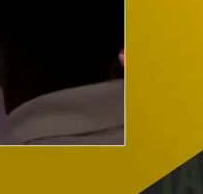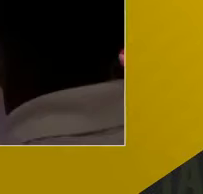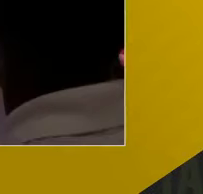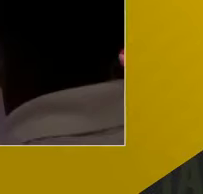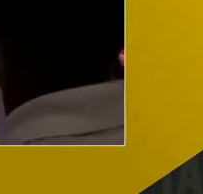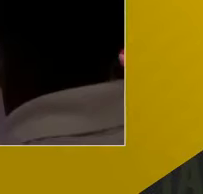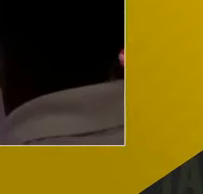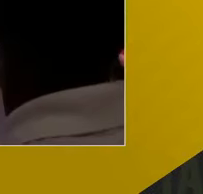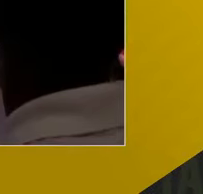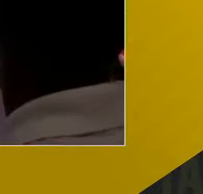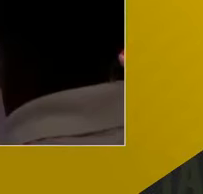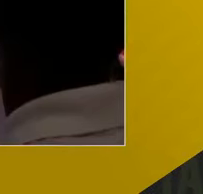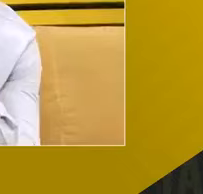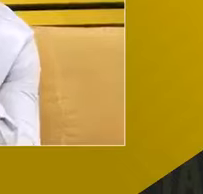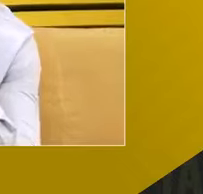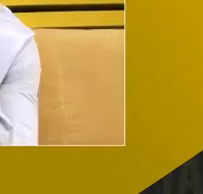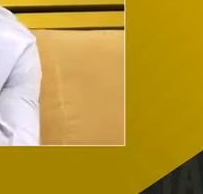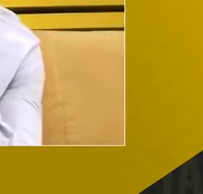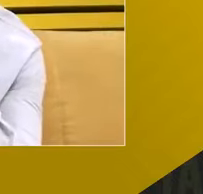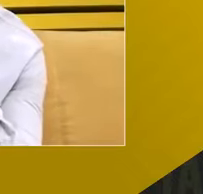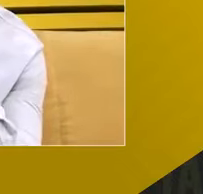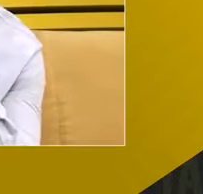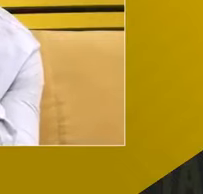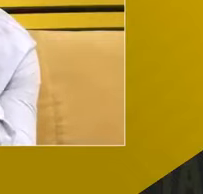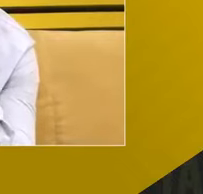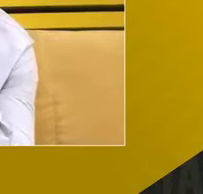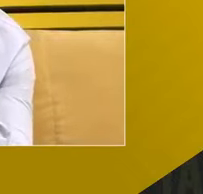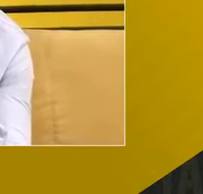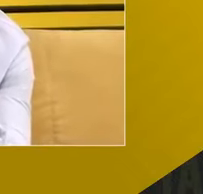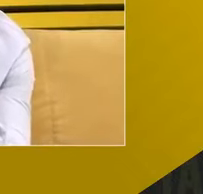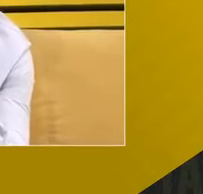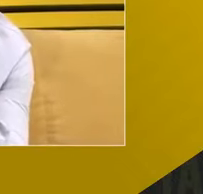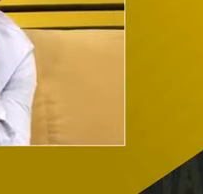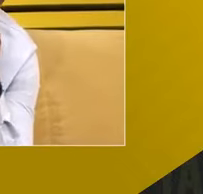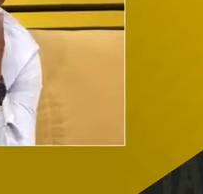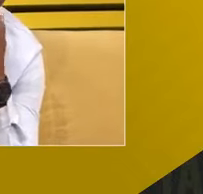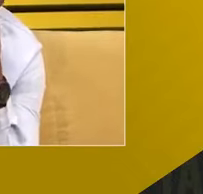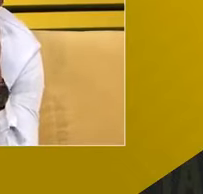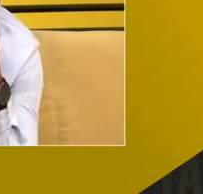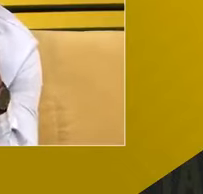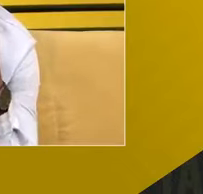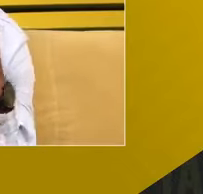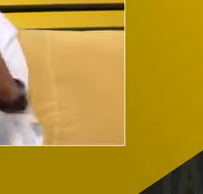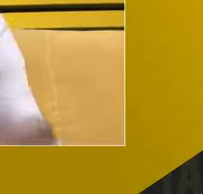But okay, so we'll just bounce like this until...